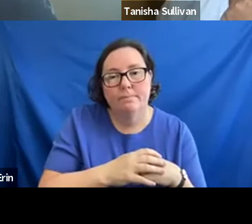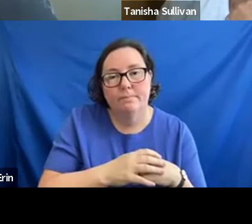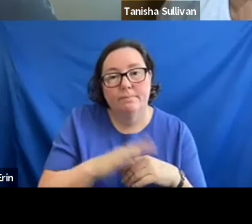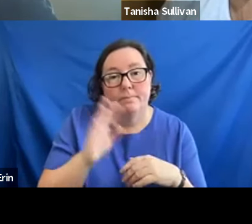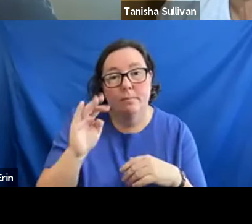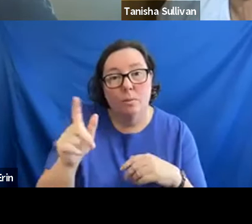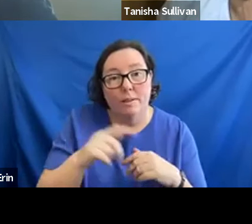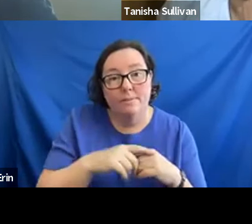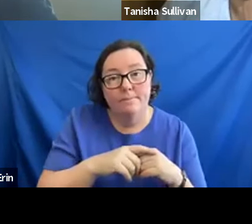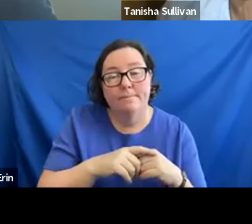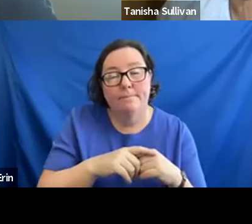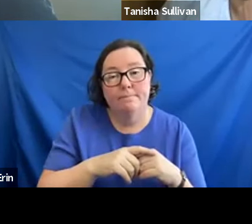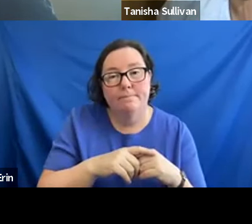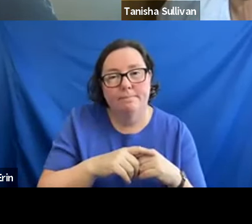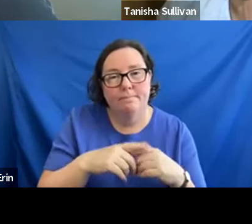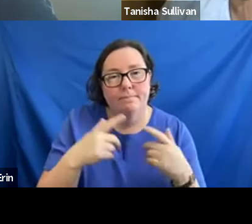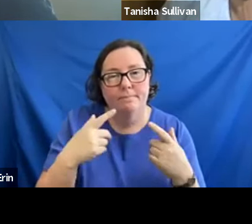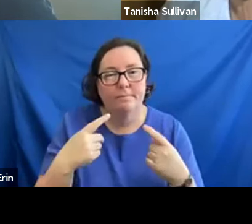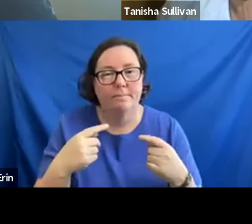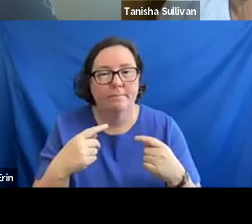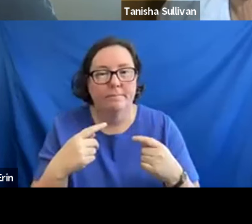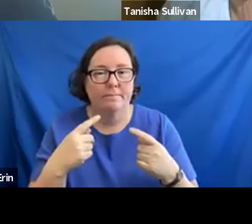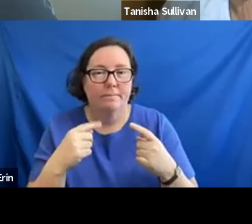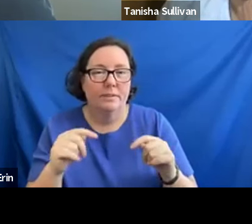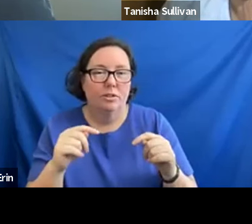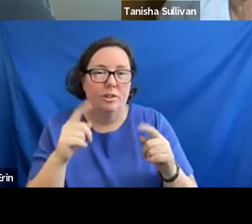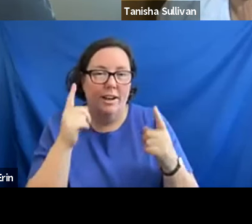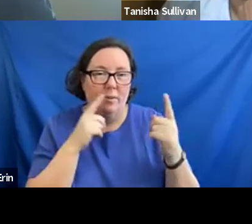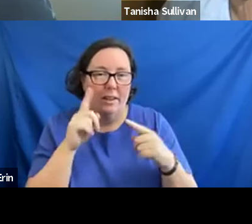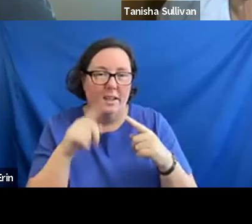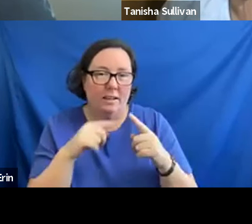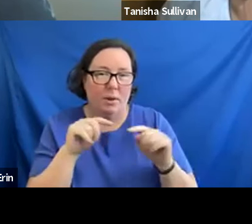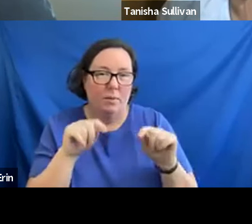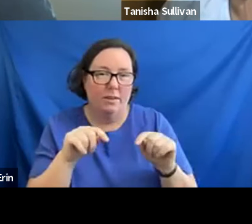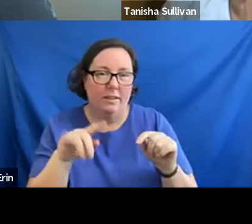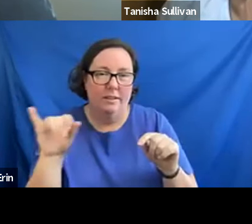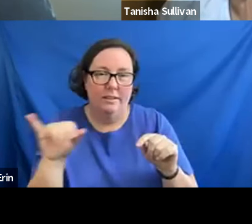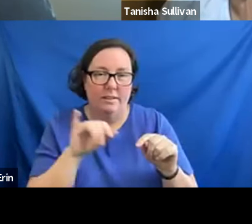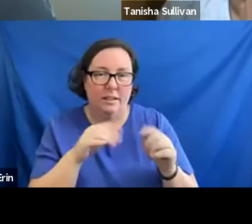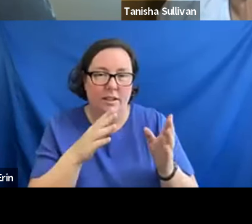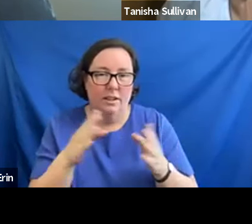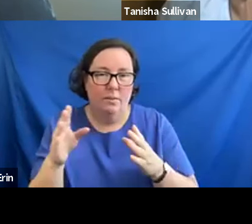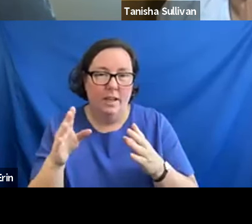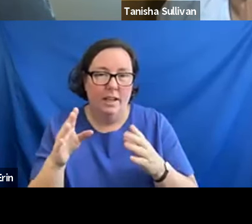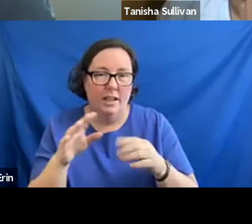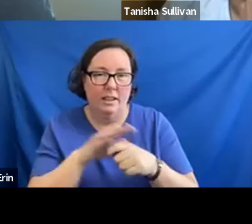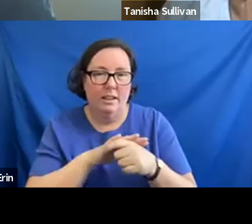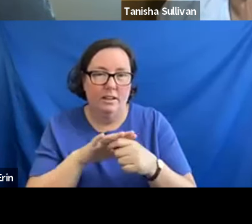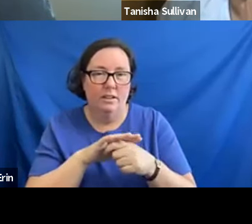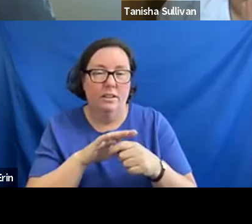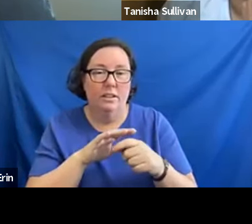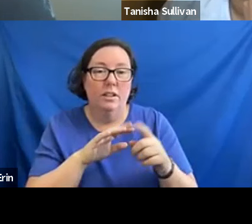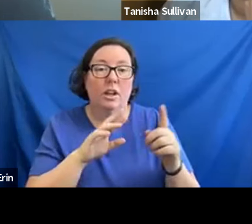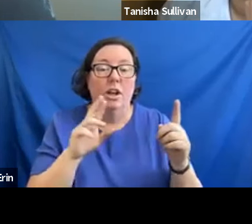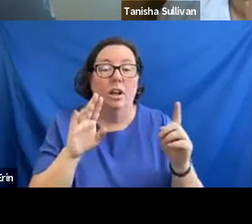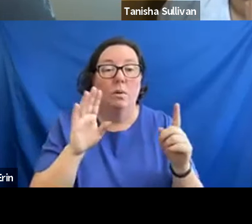Well, let me try to think about this the way the Regents Colorado